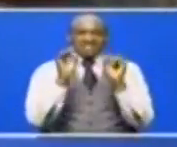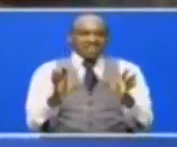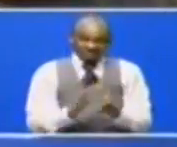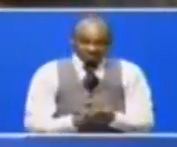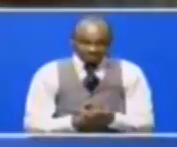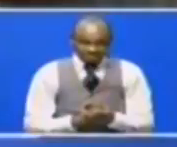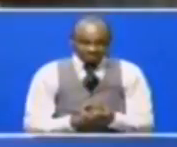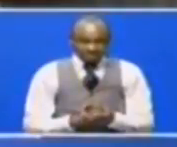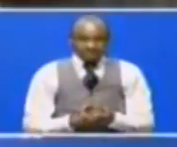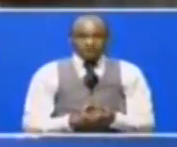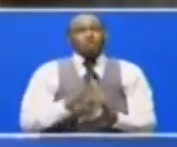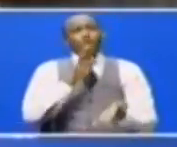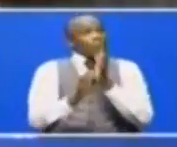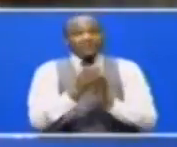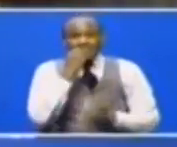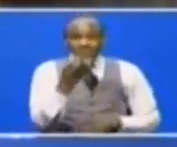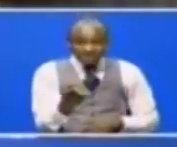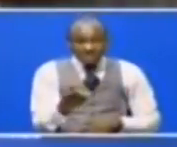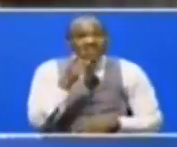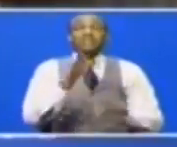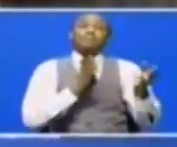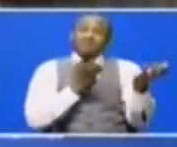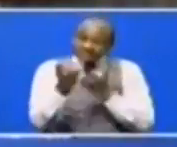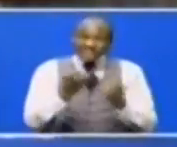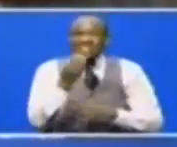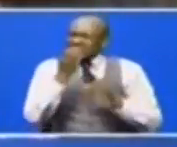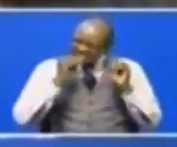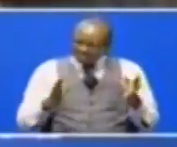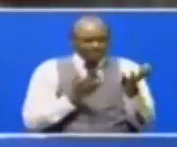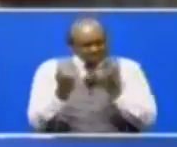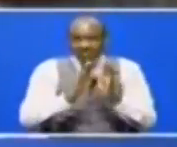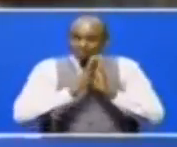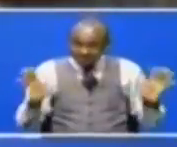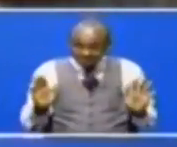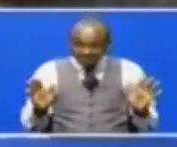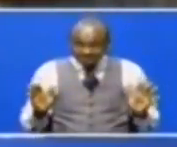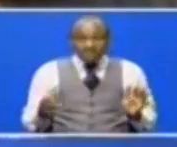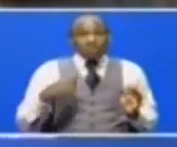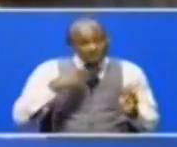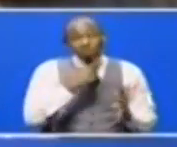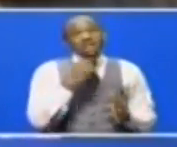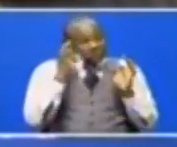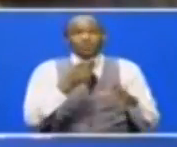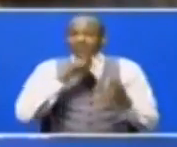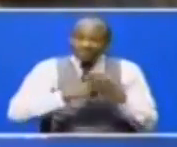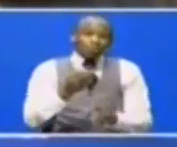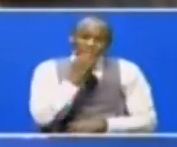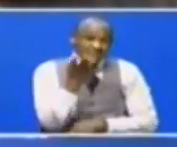Hii mimi hata hakuna mwenye amekula. Ni ya biashara. Tumeamua ni biashara. Manake, tusikianza hii kukula,